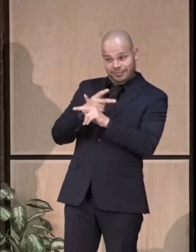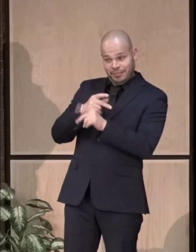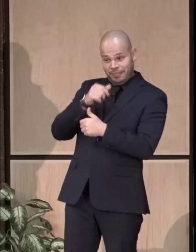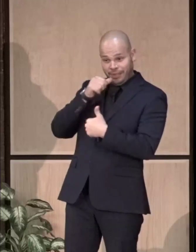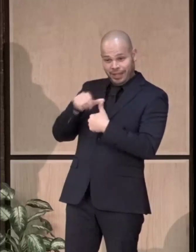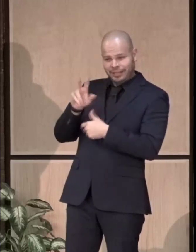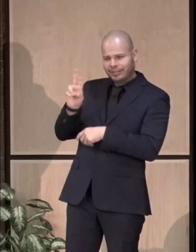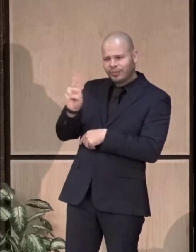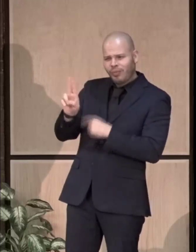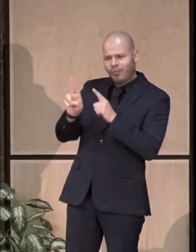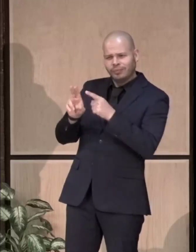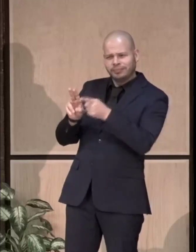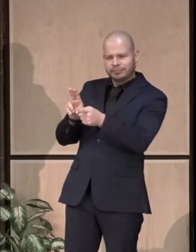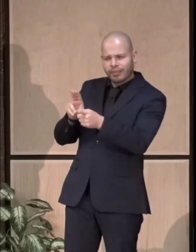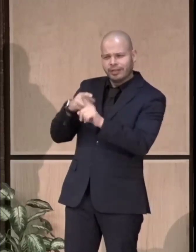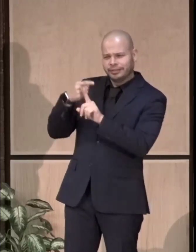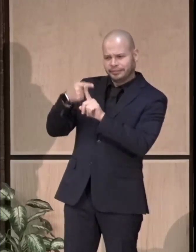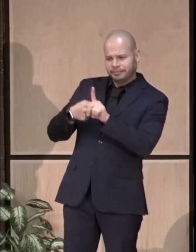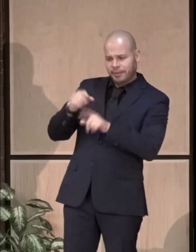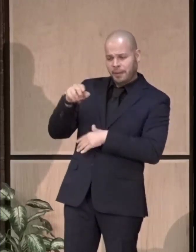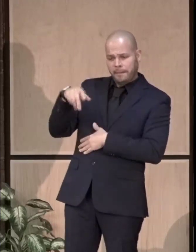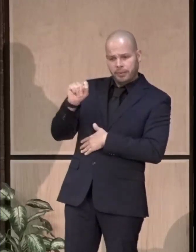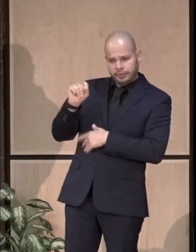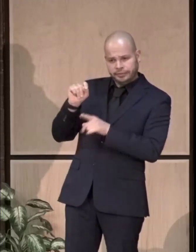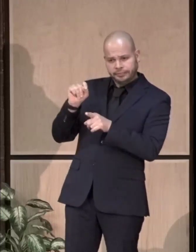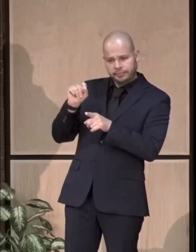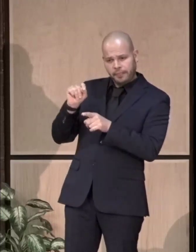for Card's absence that month?